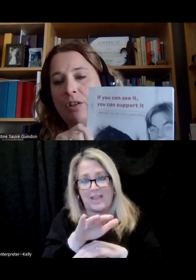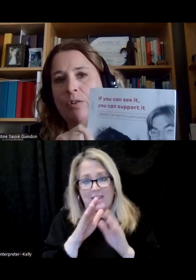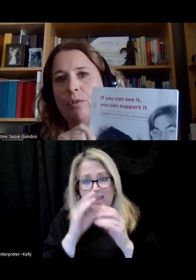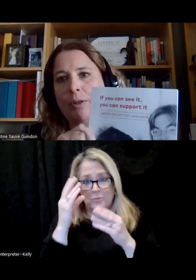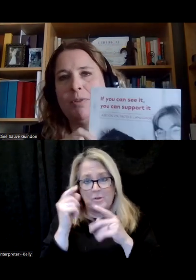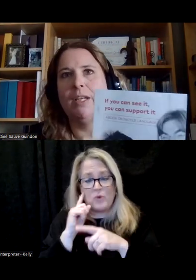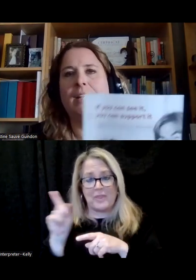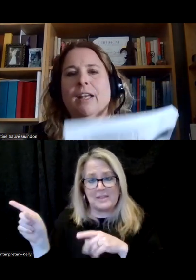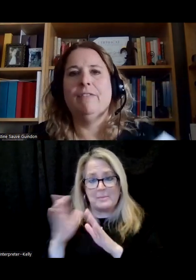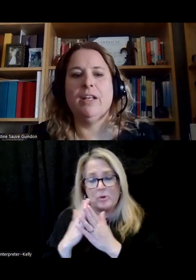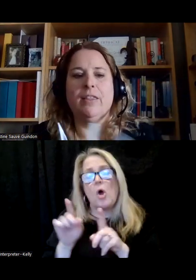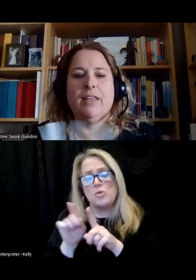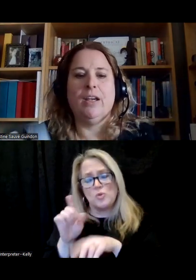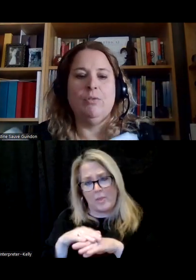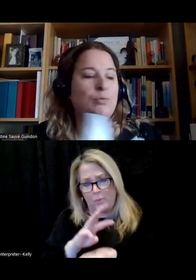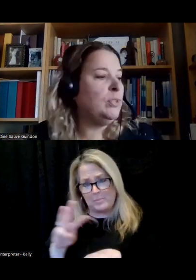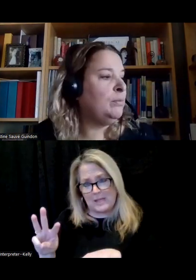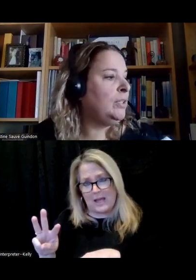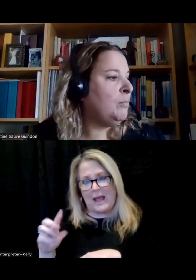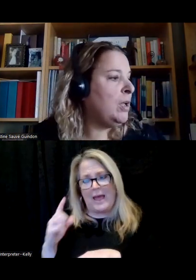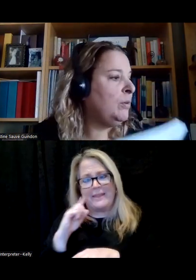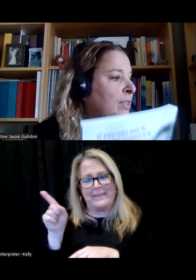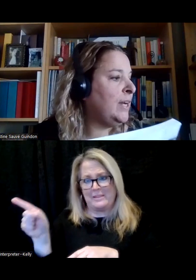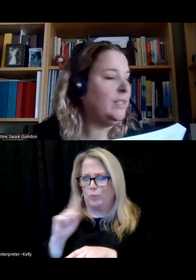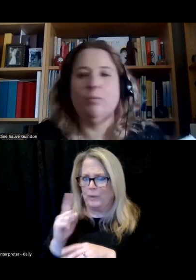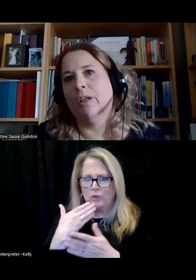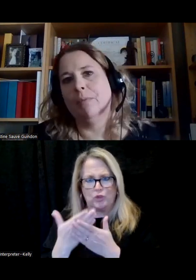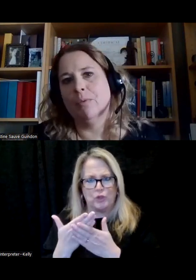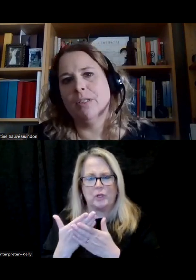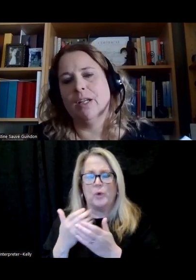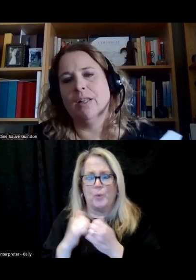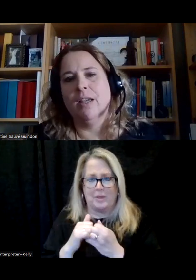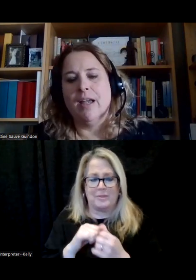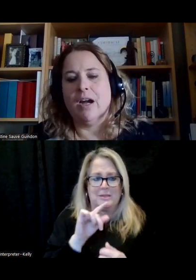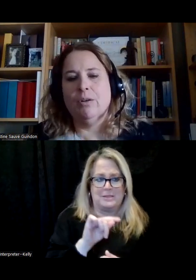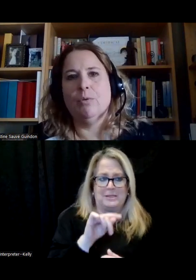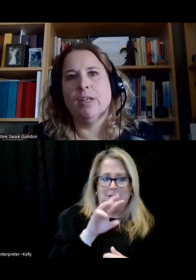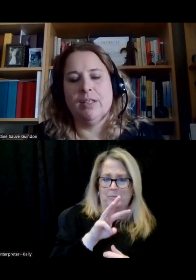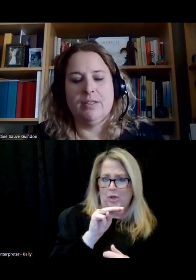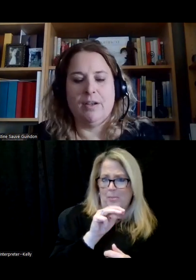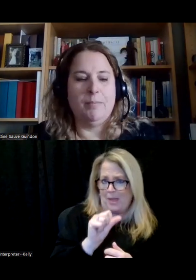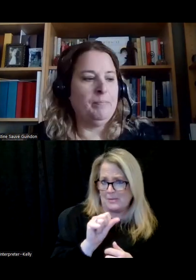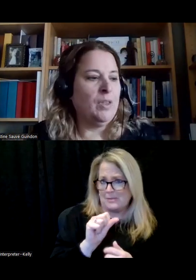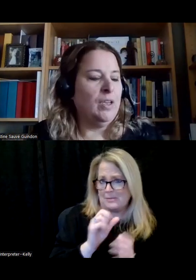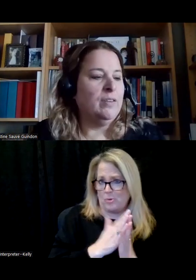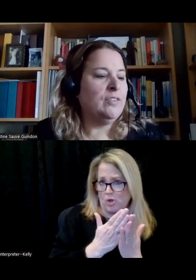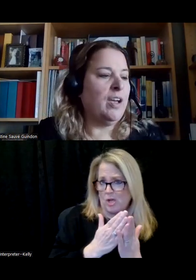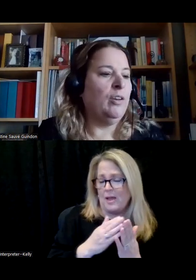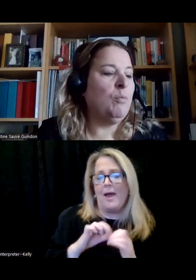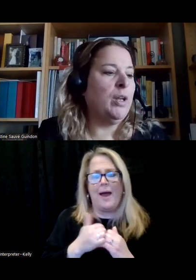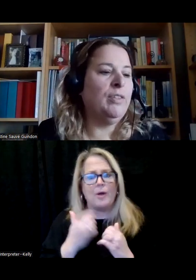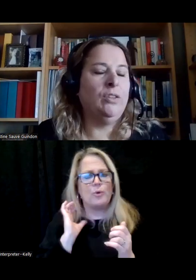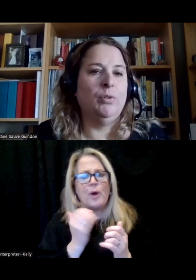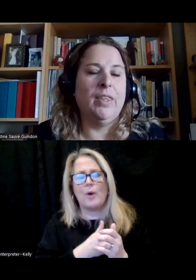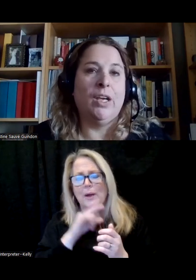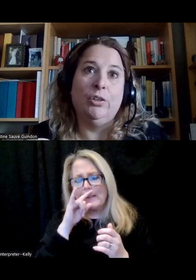that's also on the website. And I find that it goes really, really well with the tactile working memory scale. How do our kids sign,